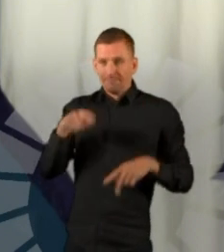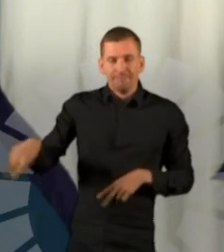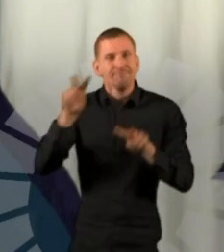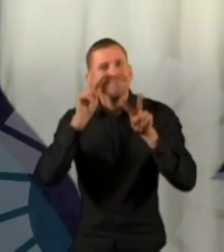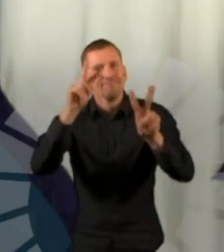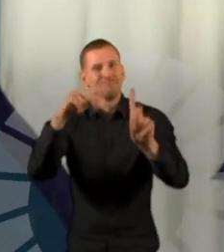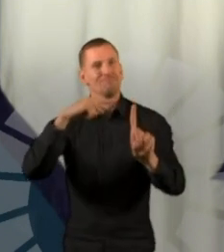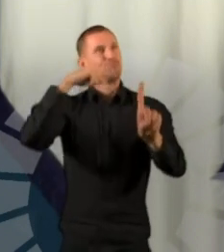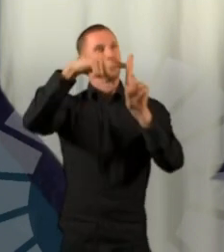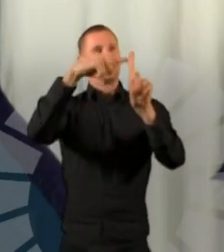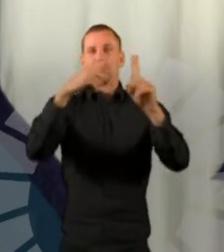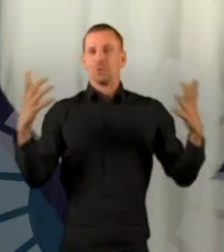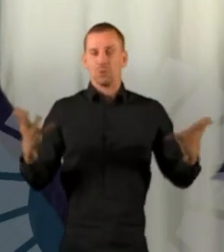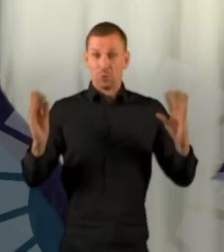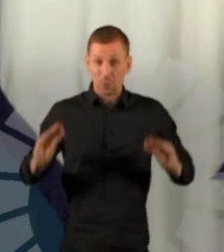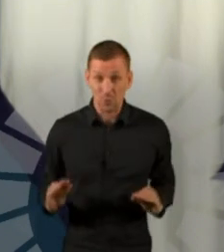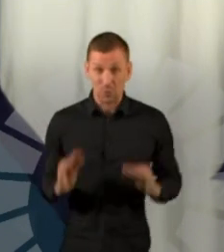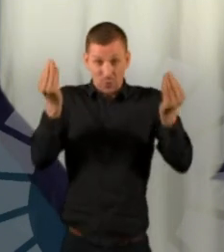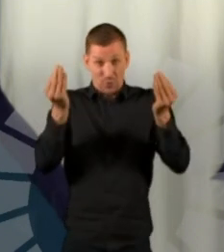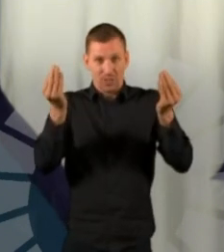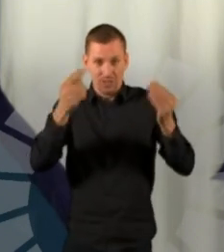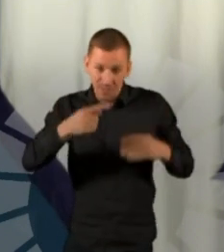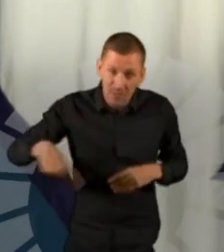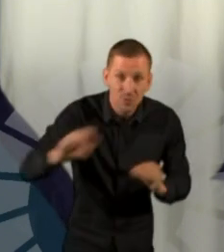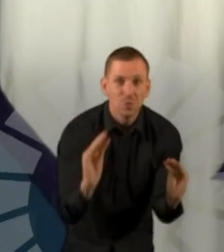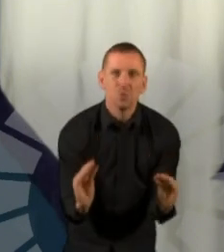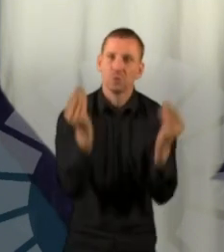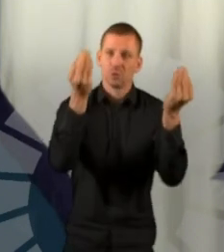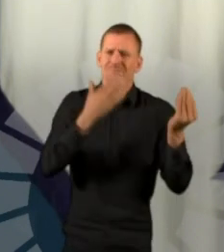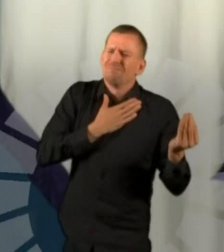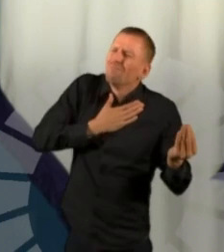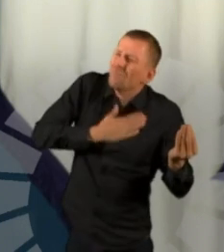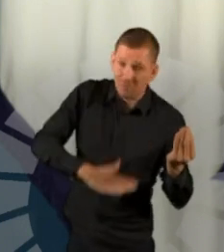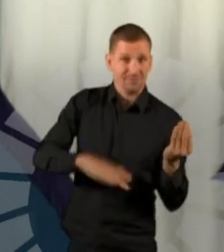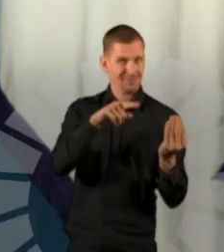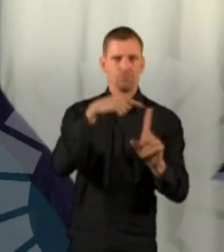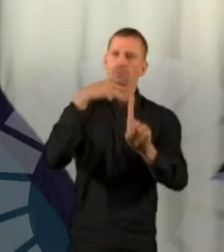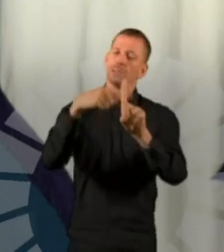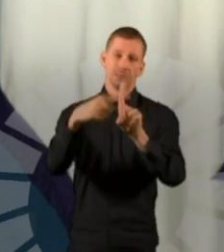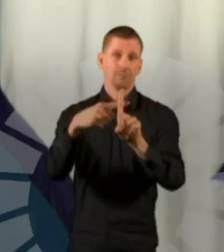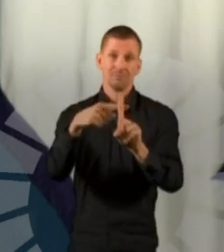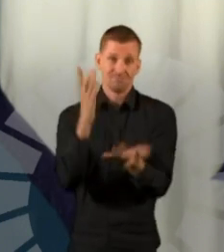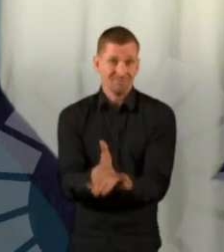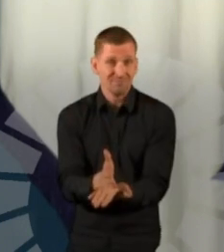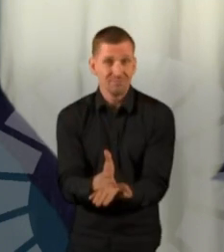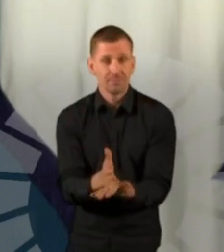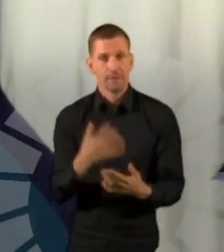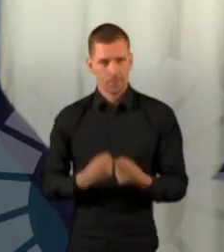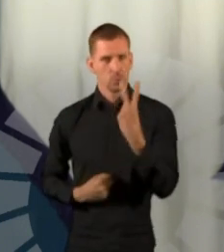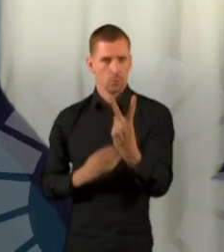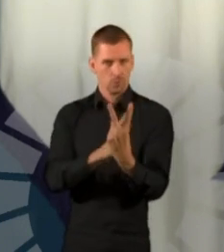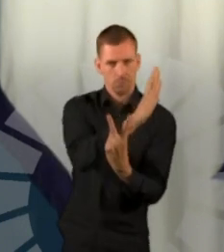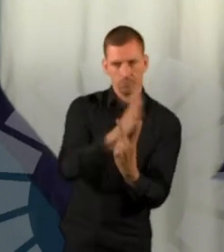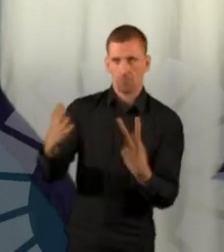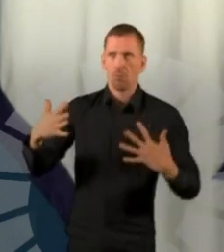in that role, there are two things I want you to remember. First, remember to use